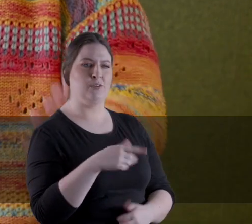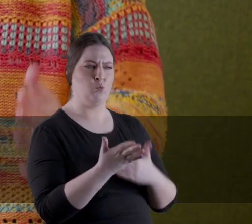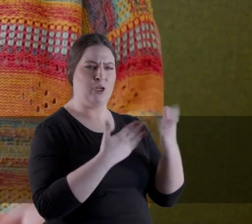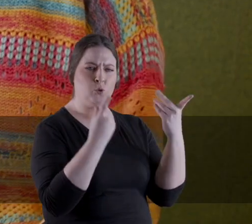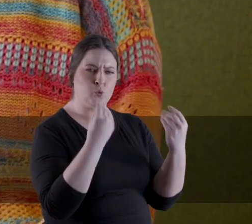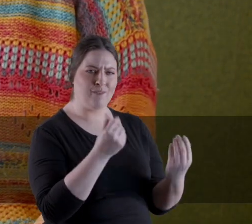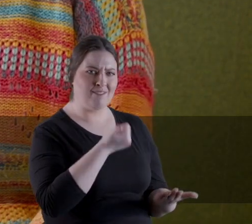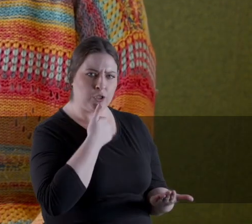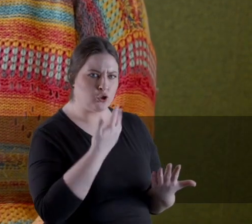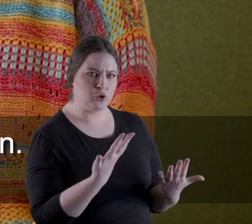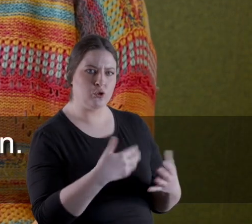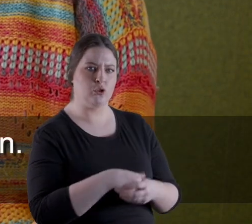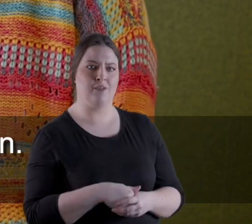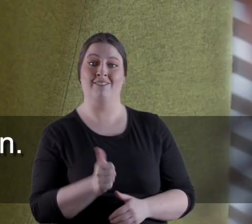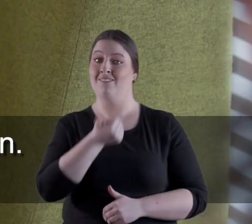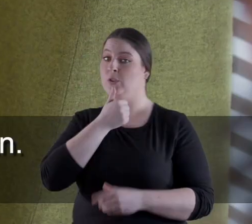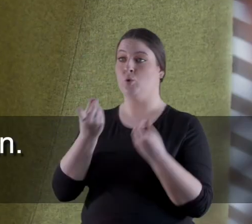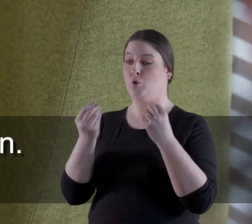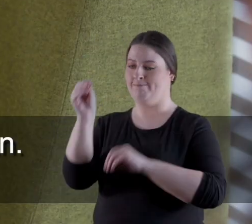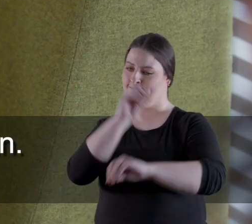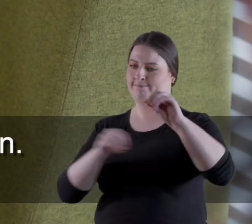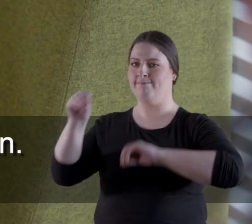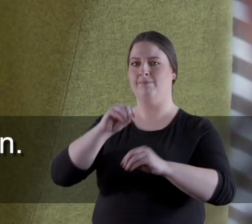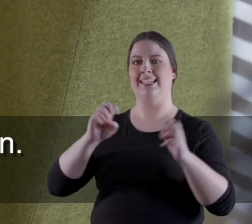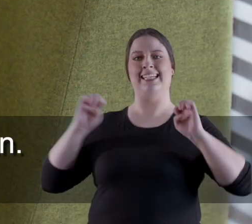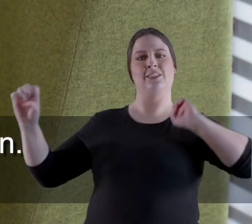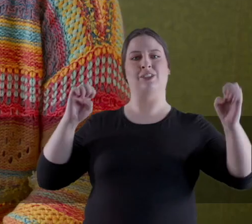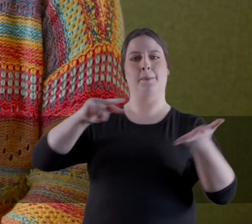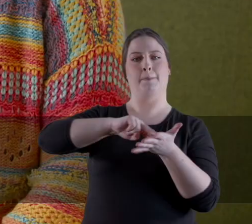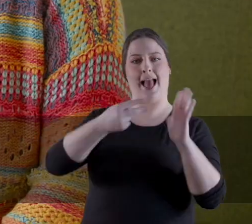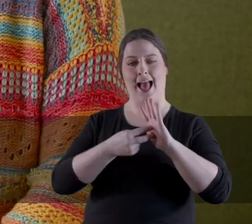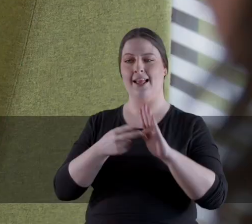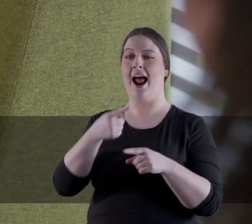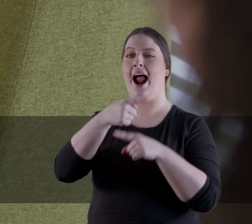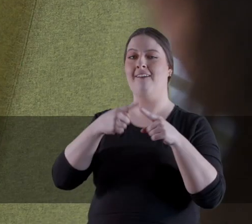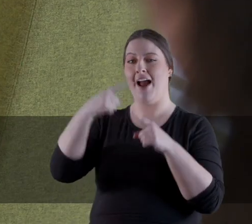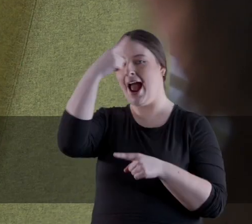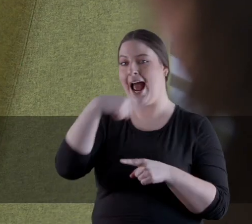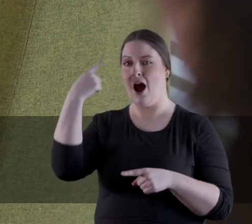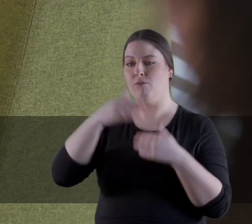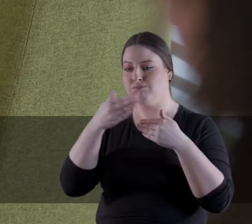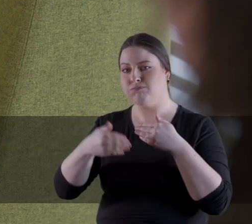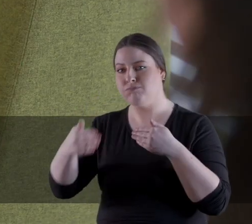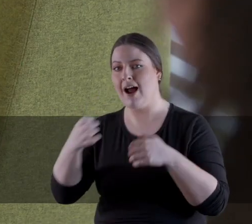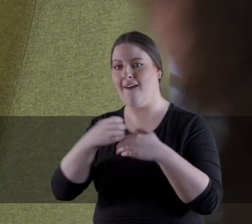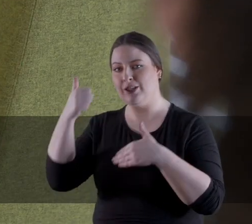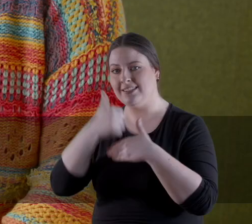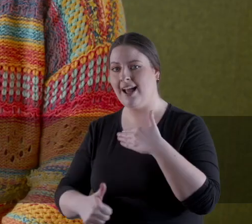So what should I do first? The first thing you should do is do an exercise plan and do a half an hour every